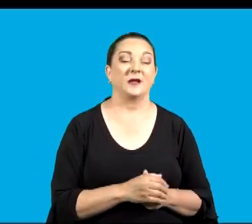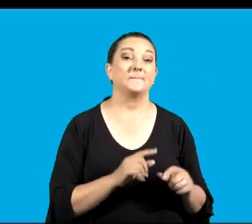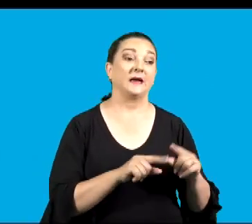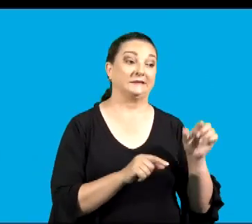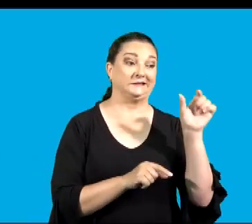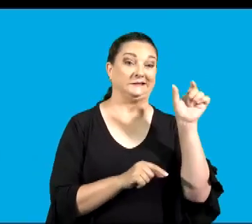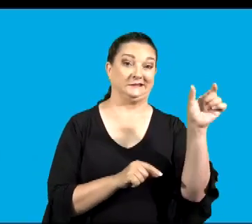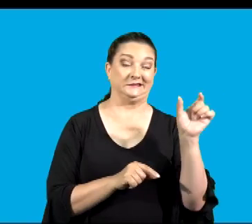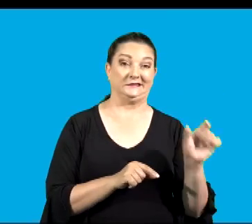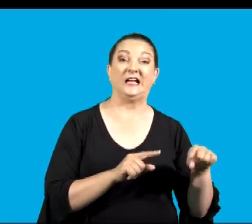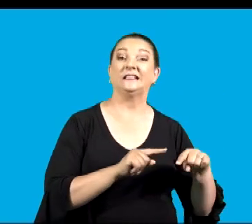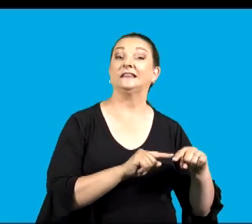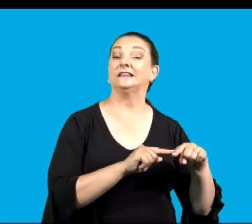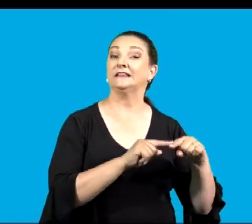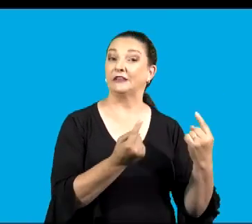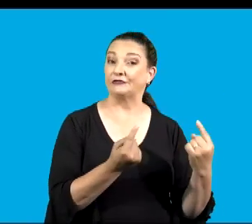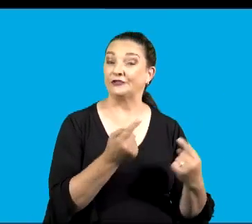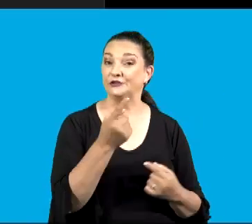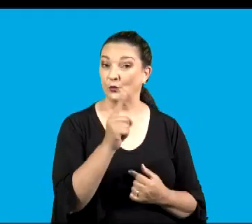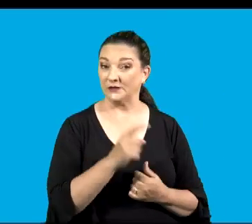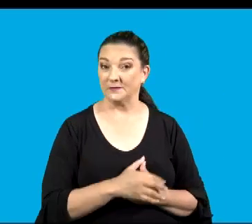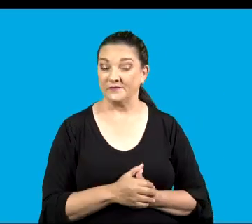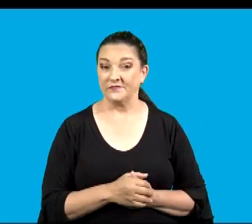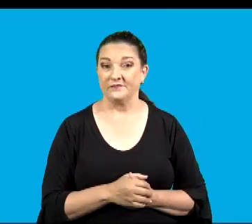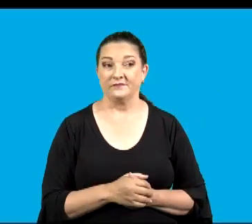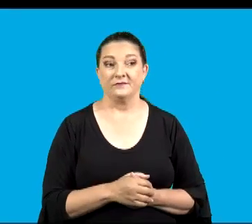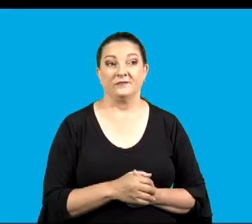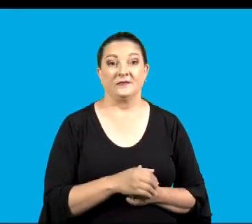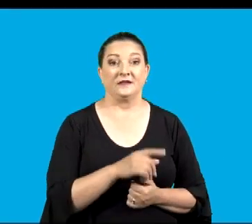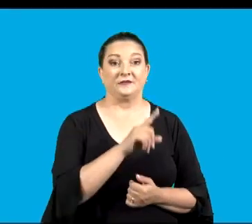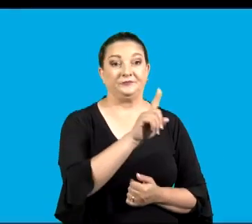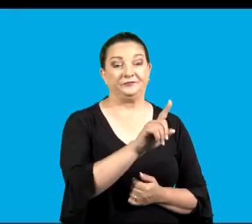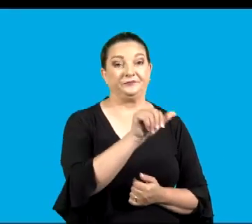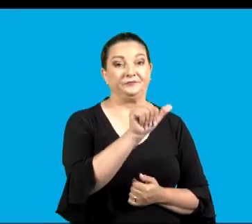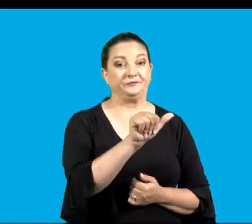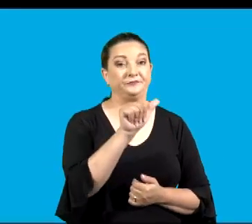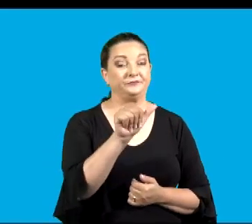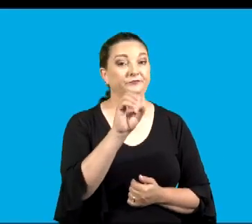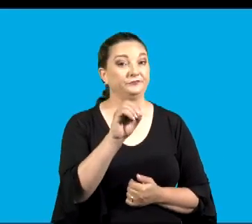you take the difference between these two amounts. If you say